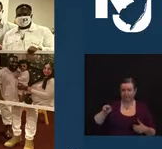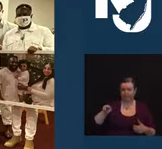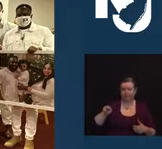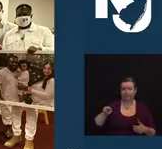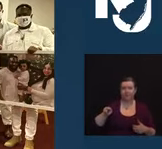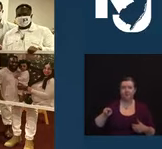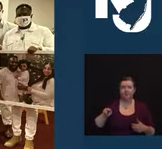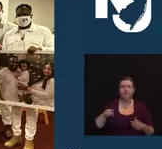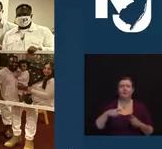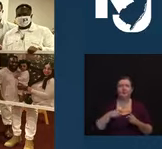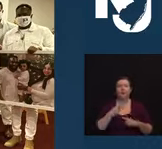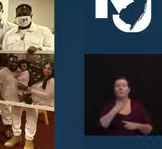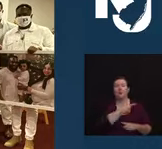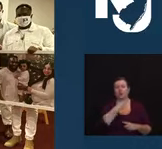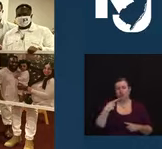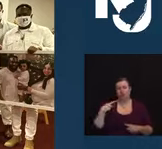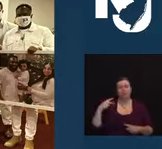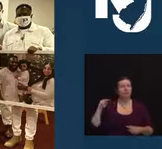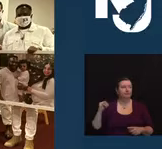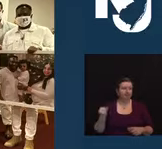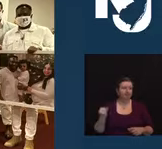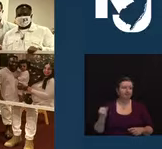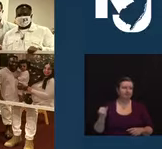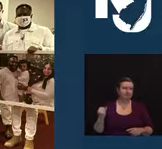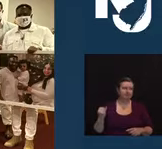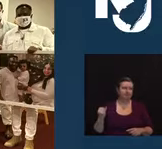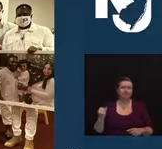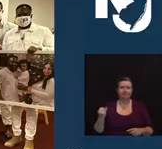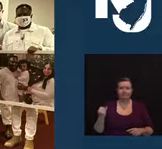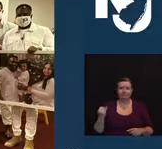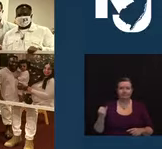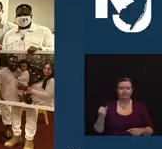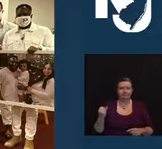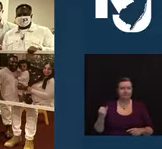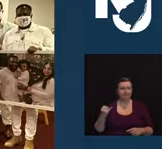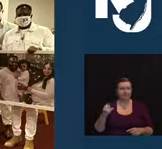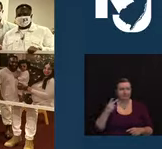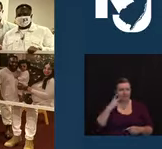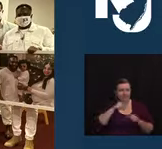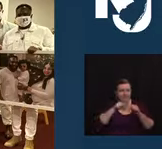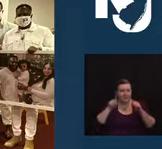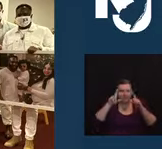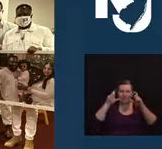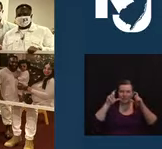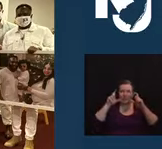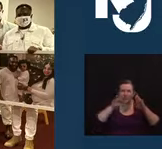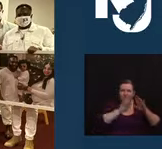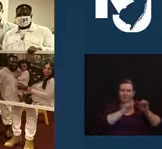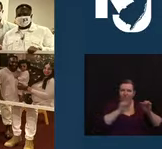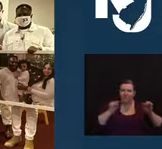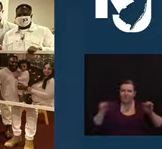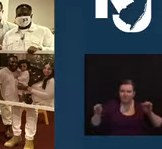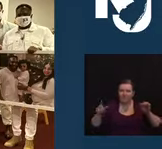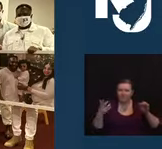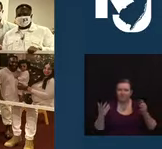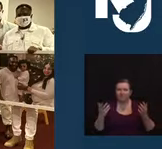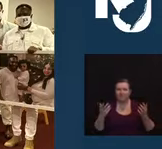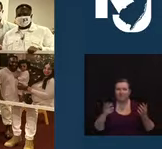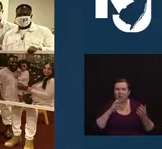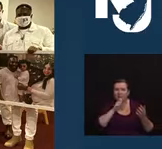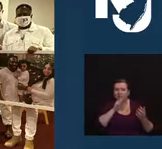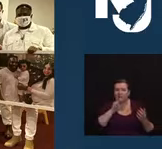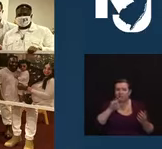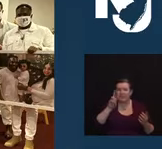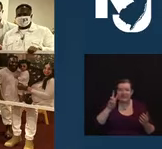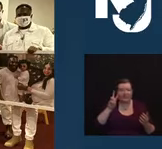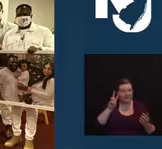one who's pictured in those photographs being held by family and friends. Joanna was just 36 years old